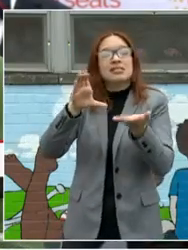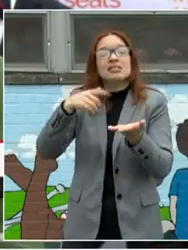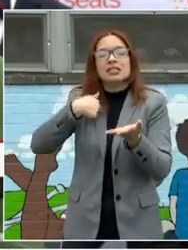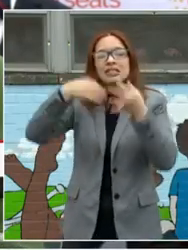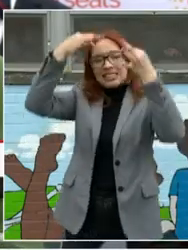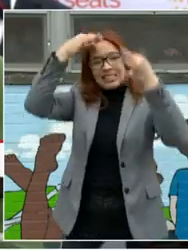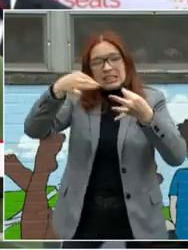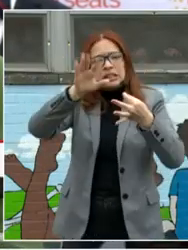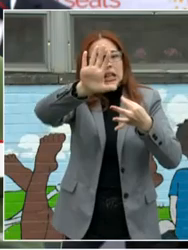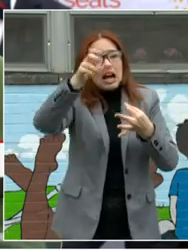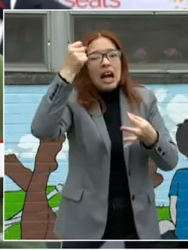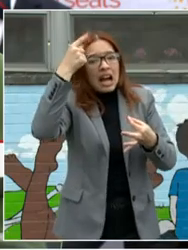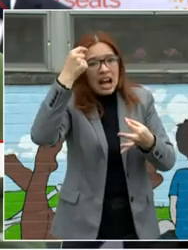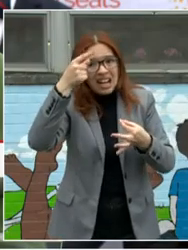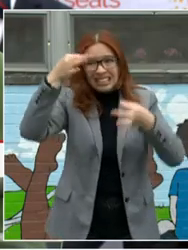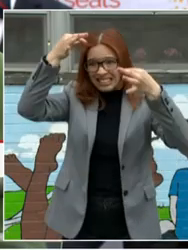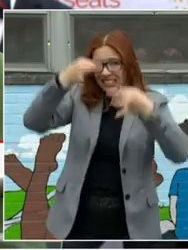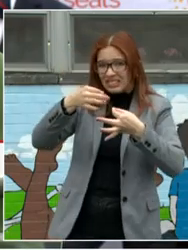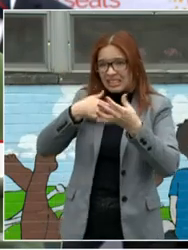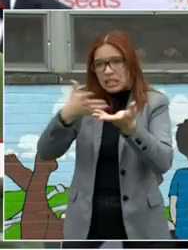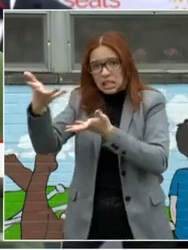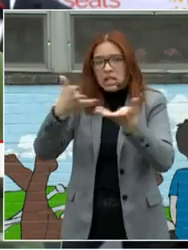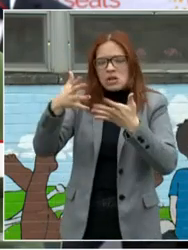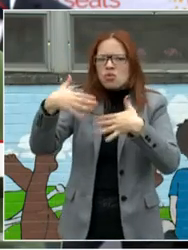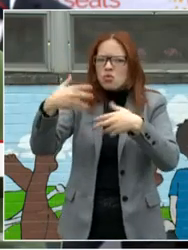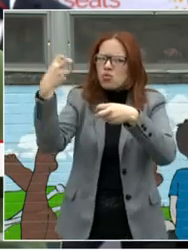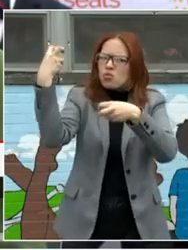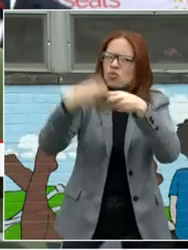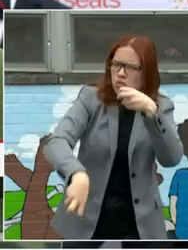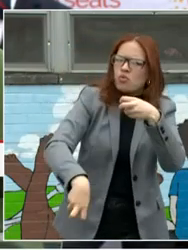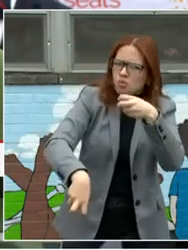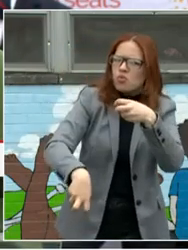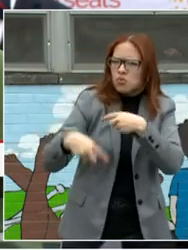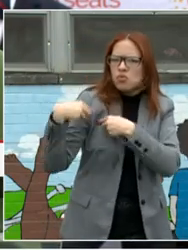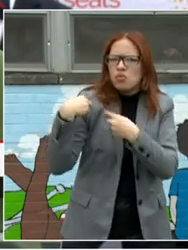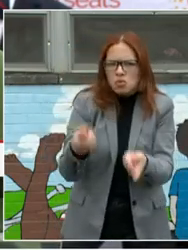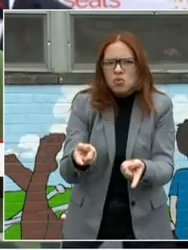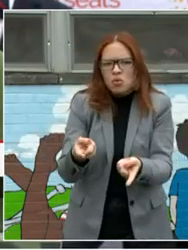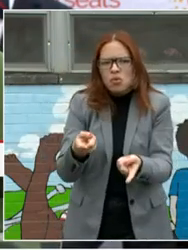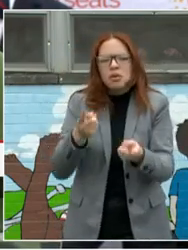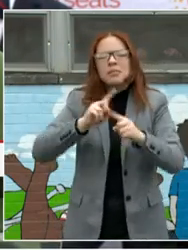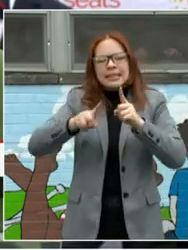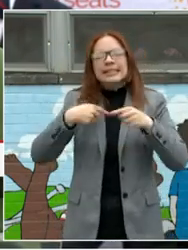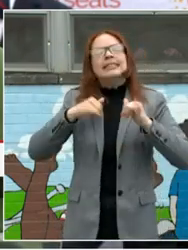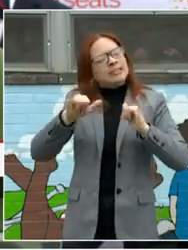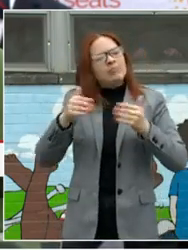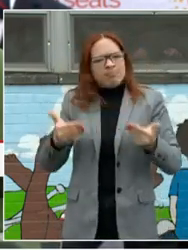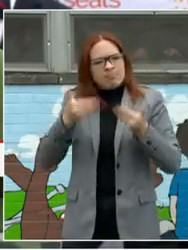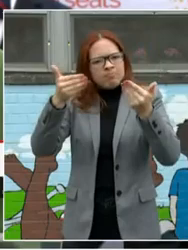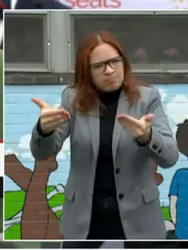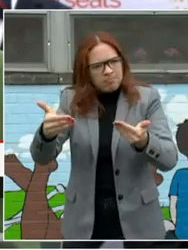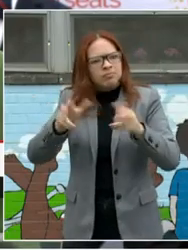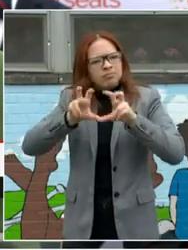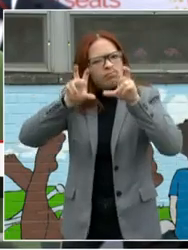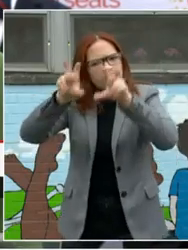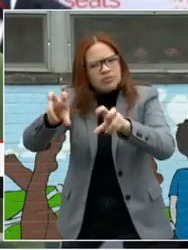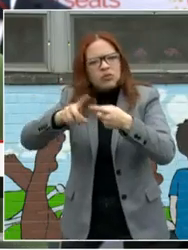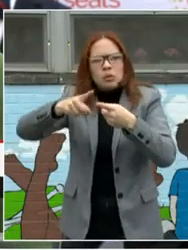tough budget environment was to make investments in our families and